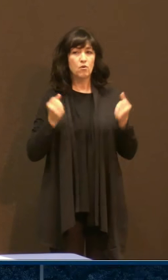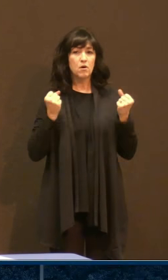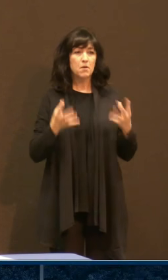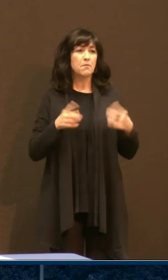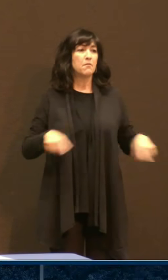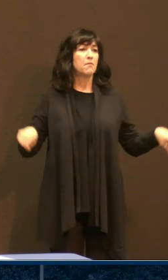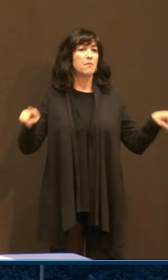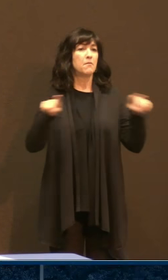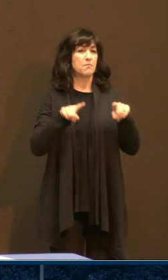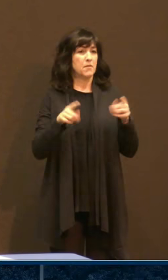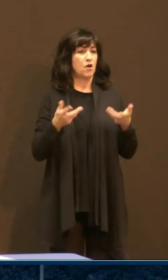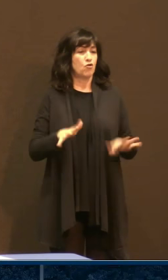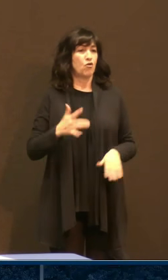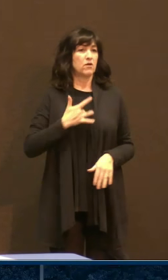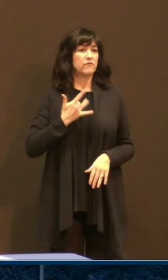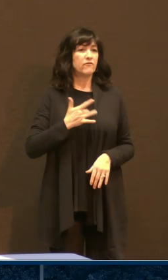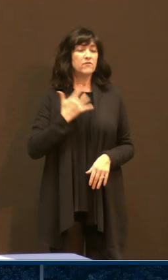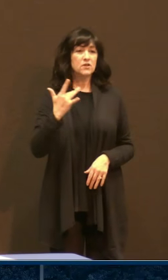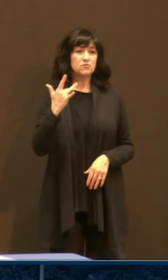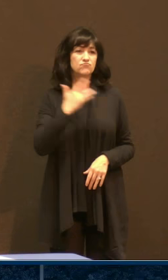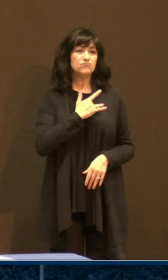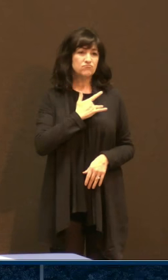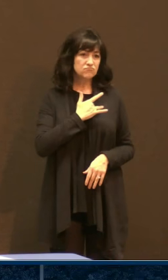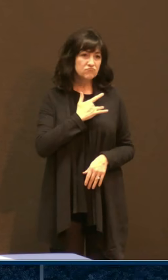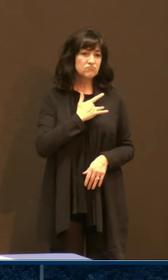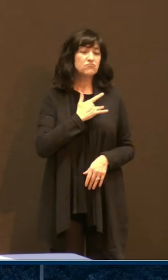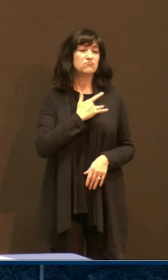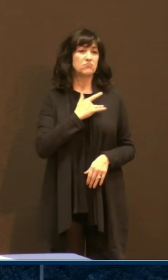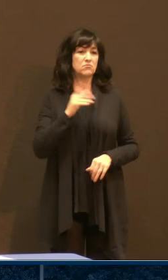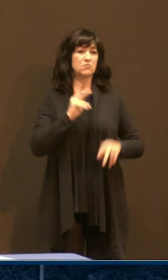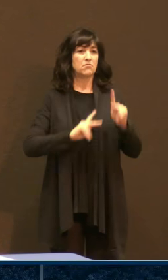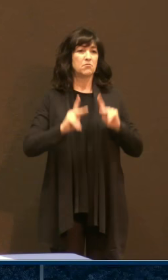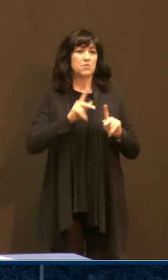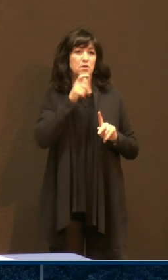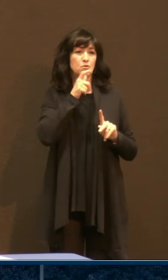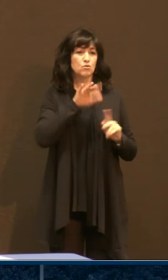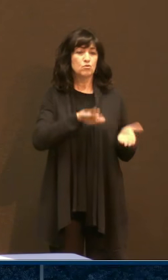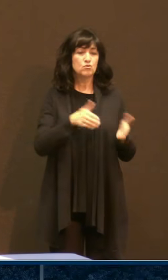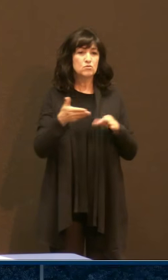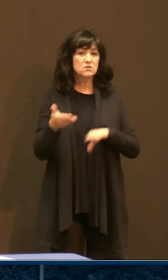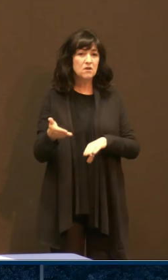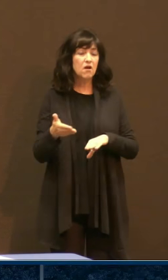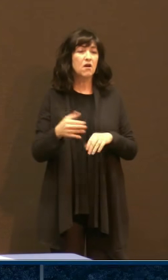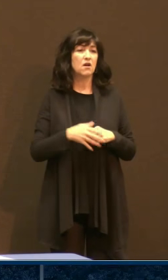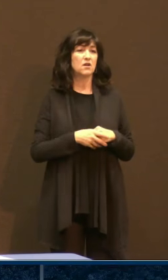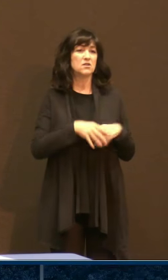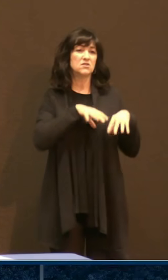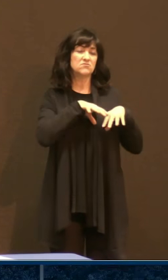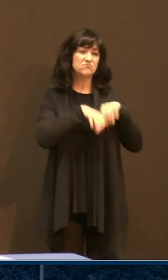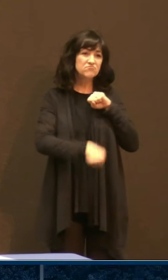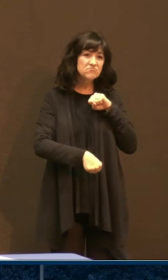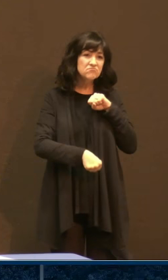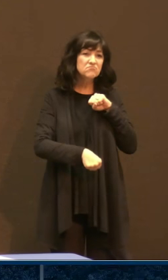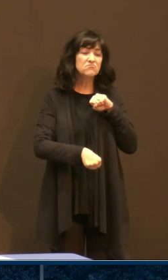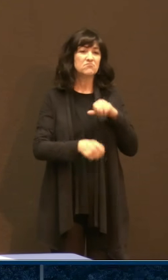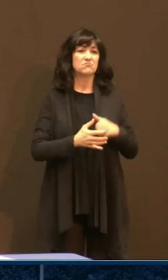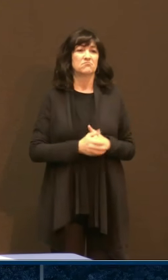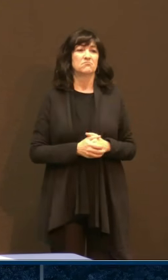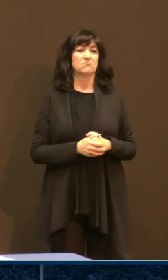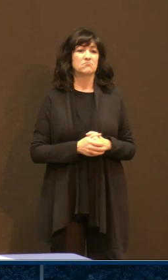loved ones, those of us who have had family members and those of us who've